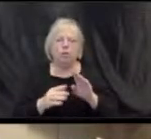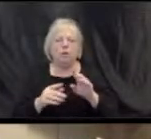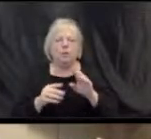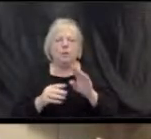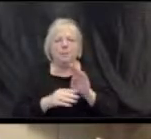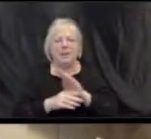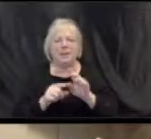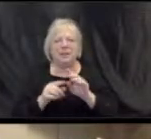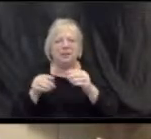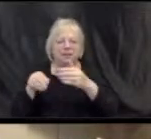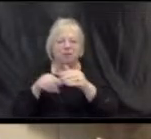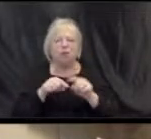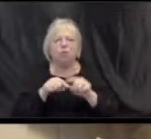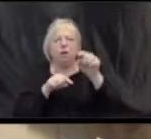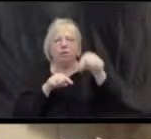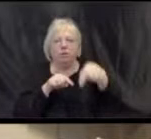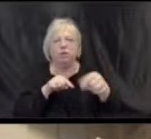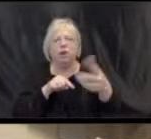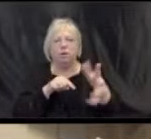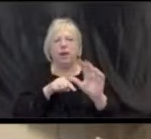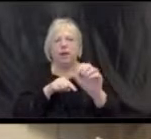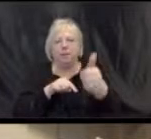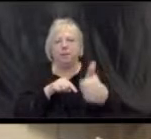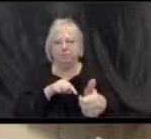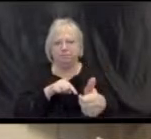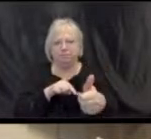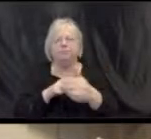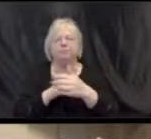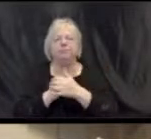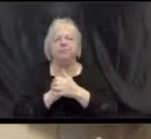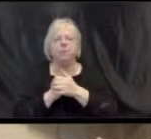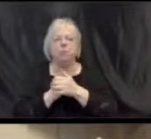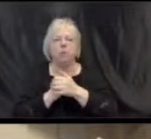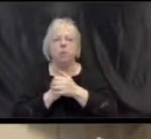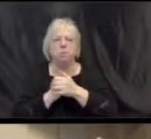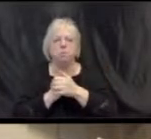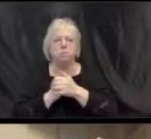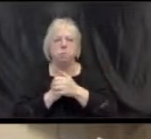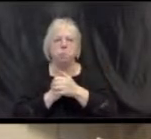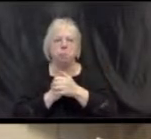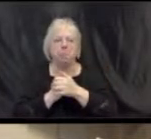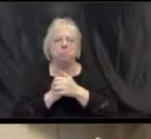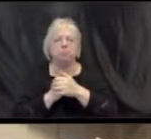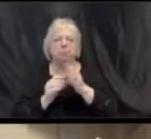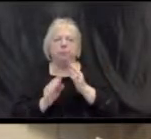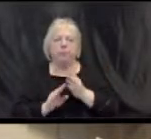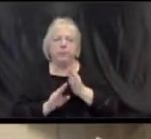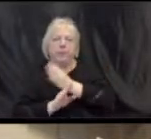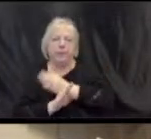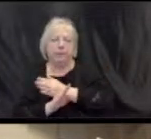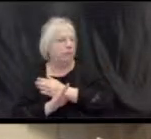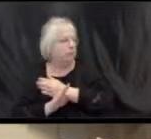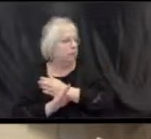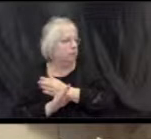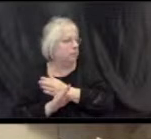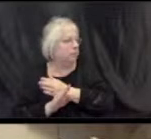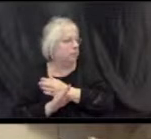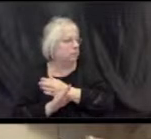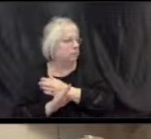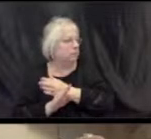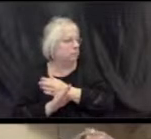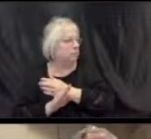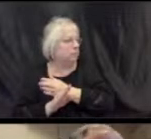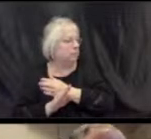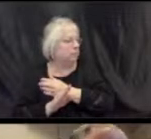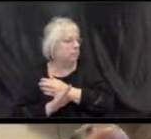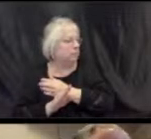street already. And next to us, there's another empty land,